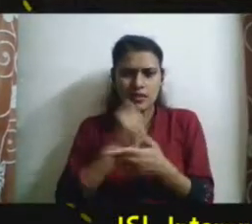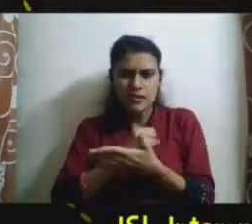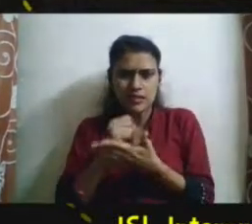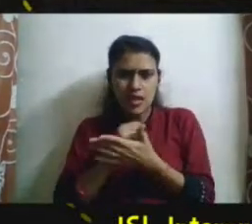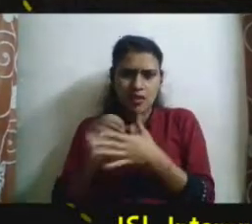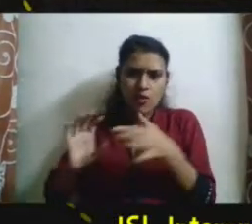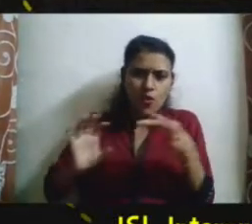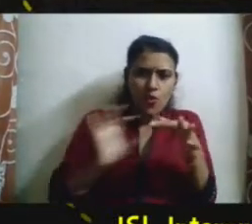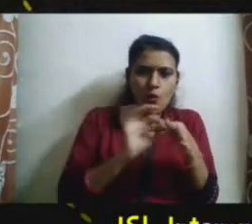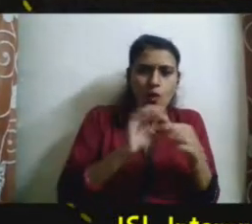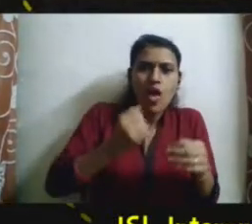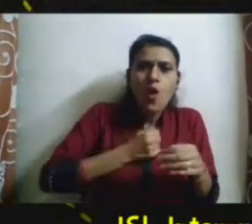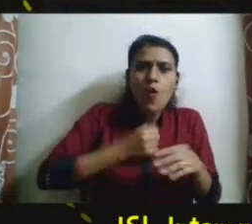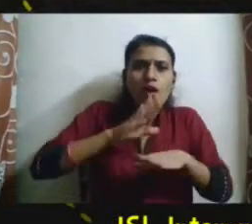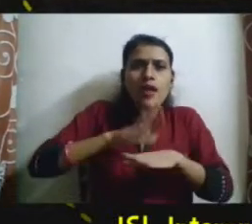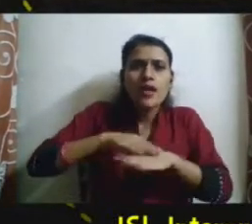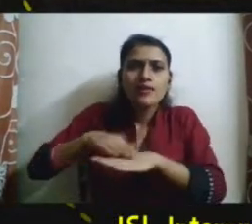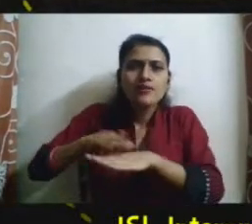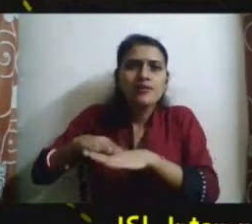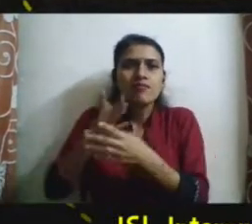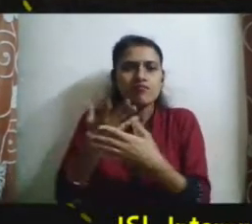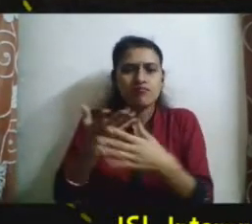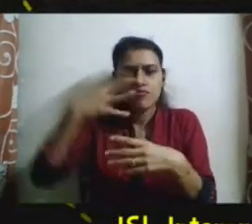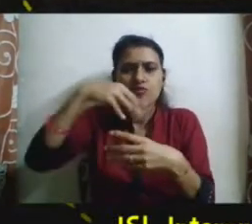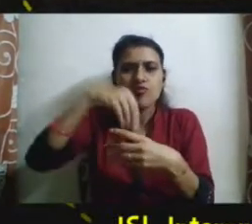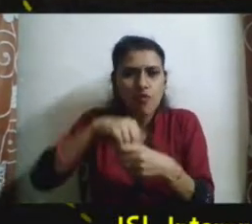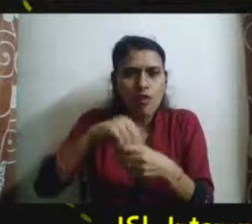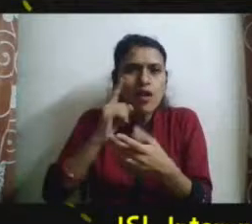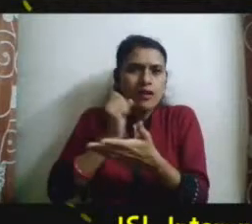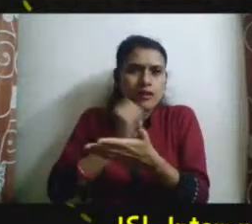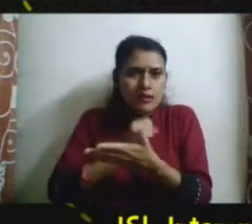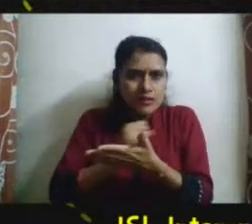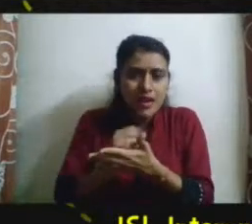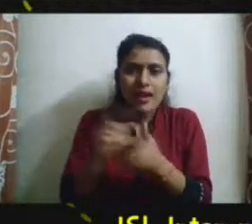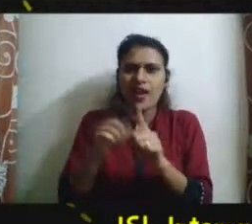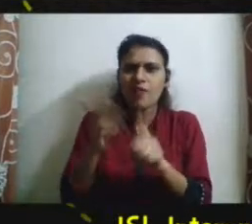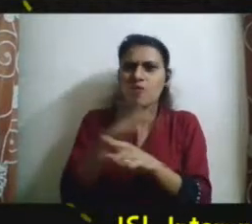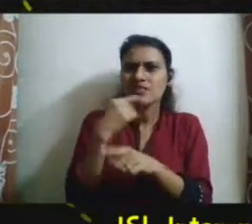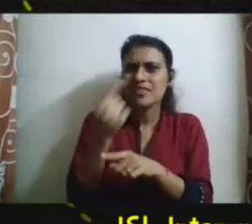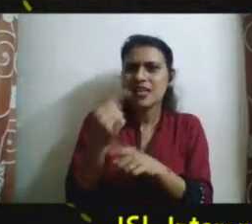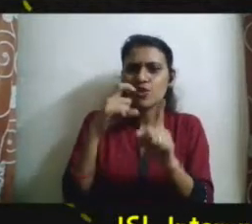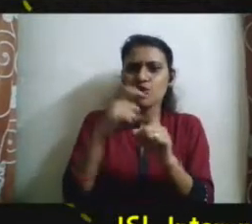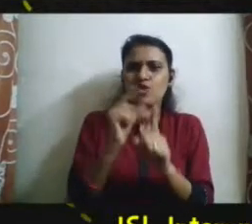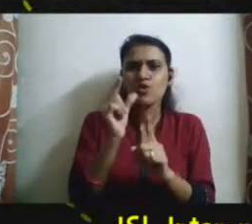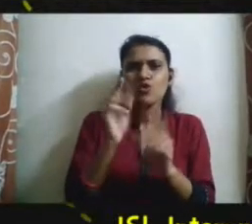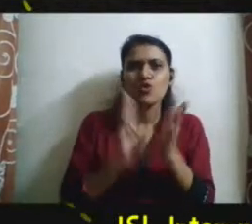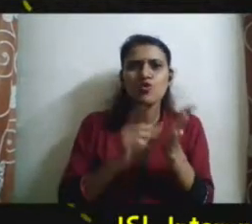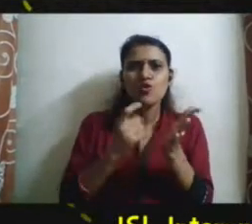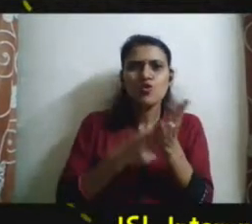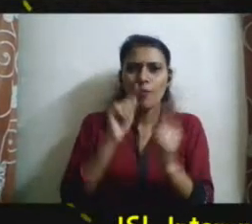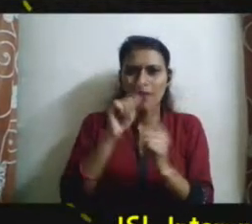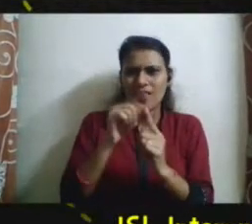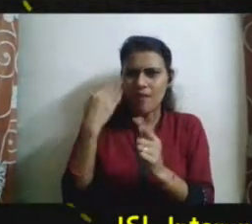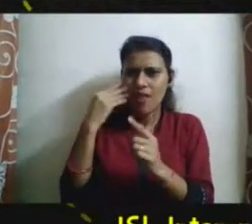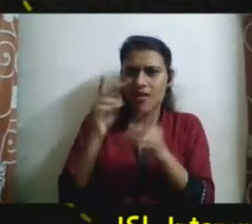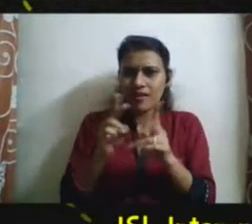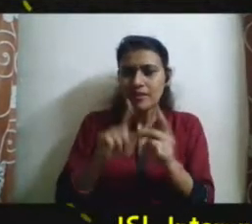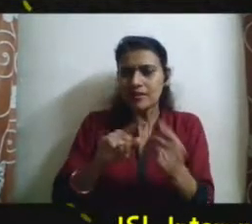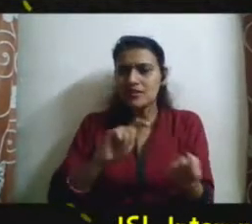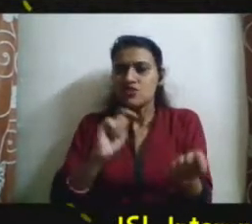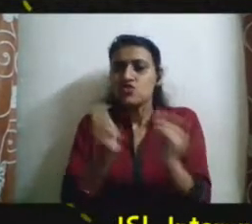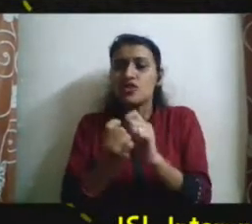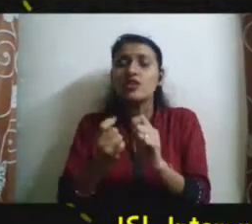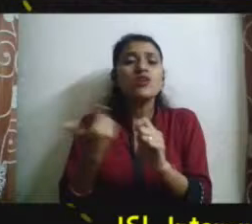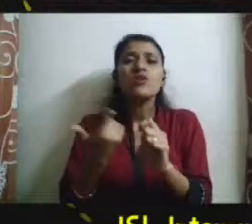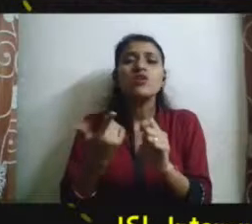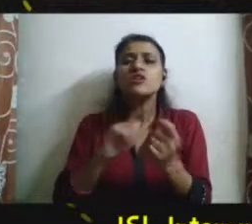experience before we accommodate the form, which is what you're describing about Tumri. Yes. We'll change the form because we want to say what we are feeling. Yes. And the form needs